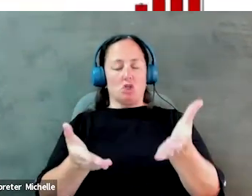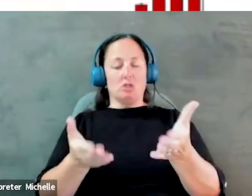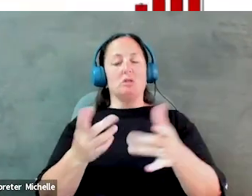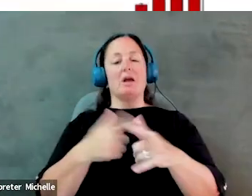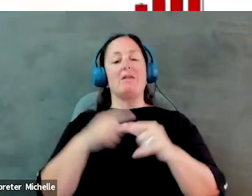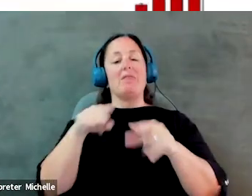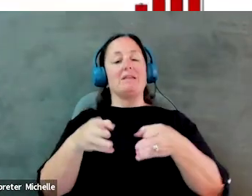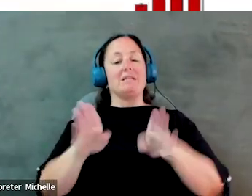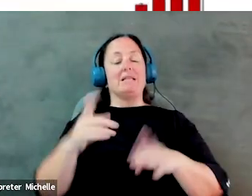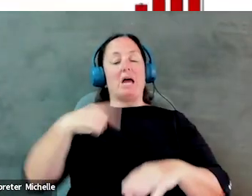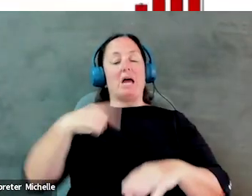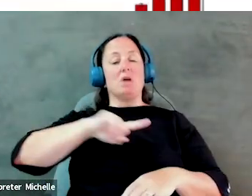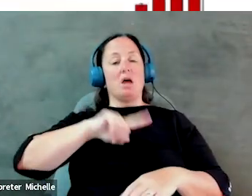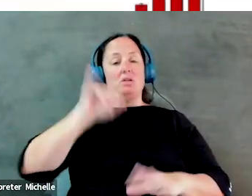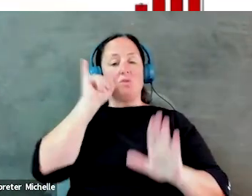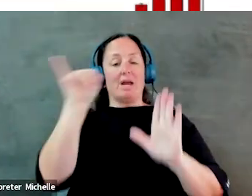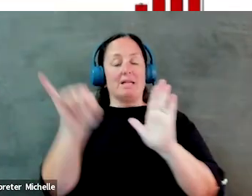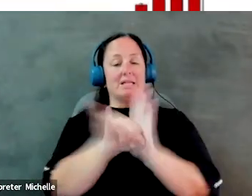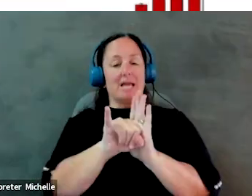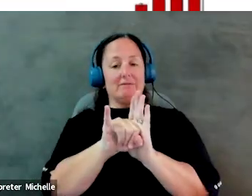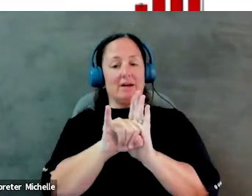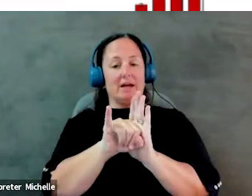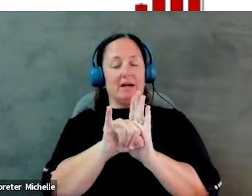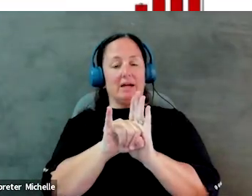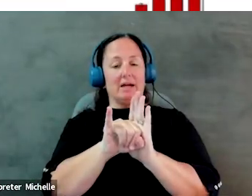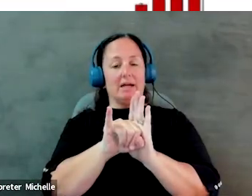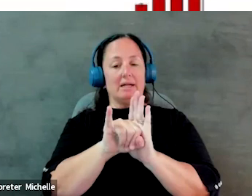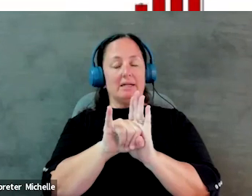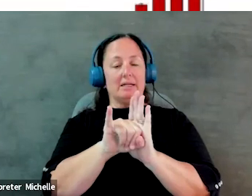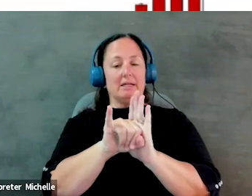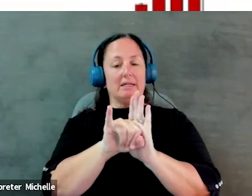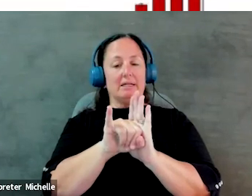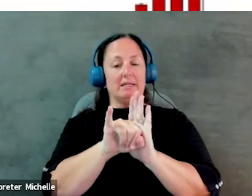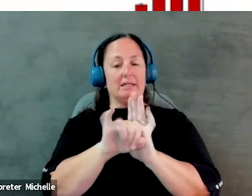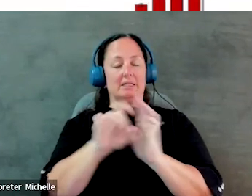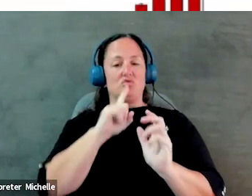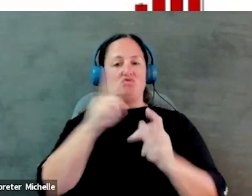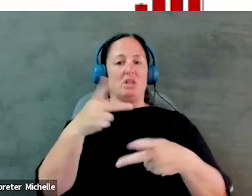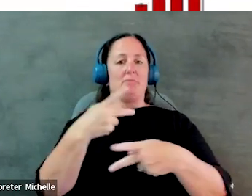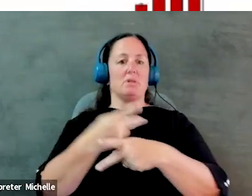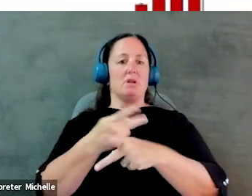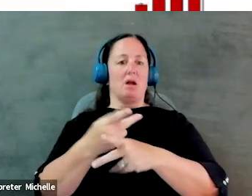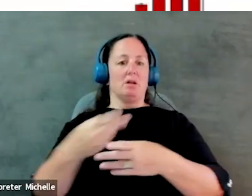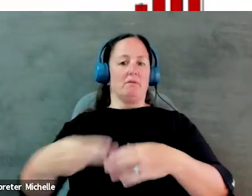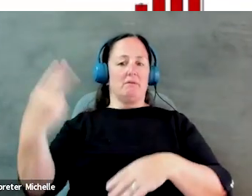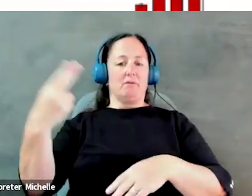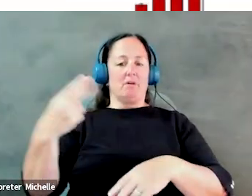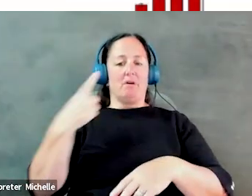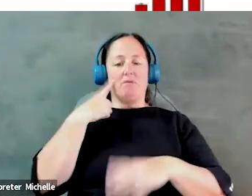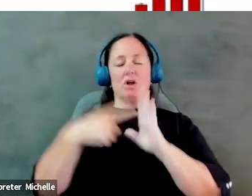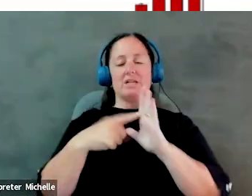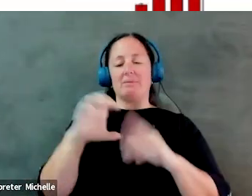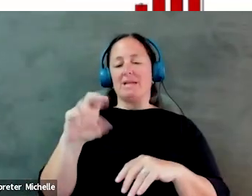chart. And this allows us to identify it as it's super productive. And for example,